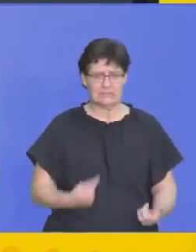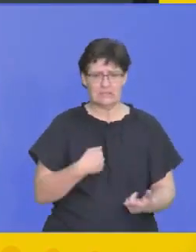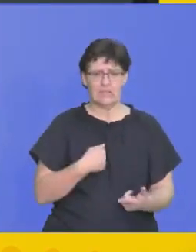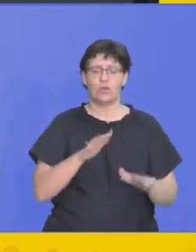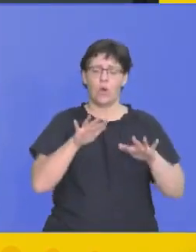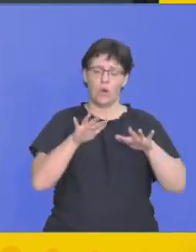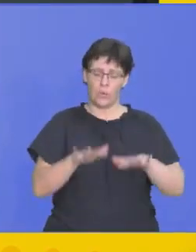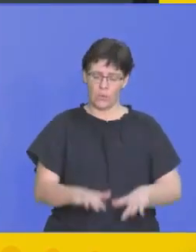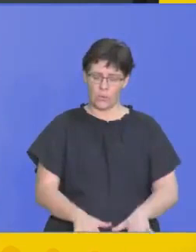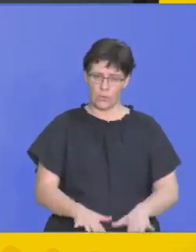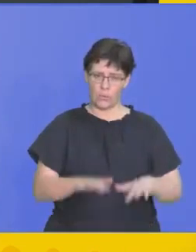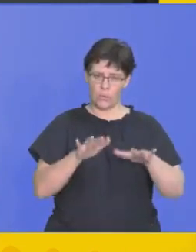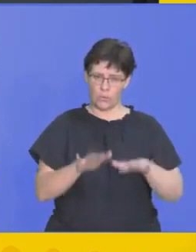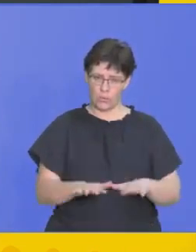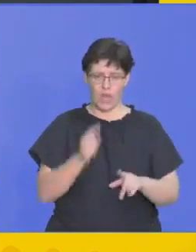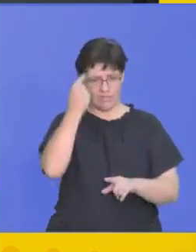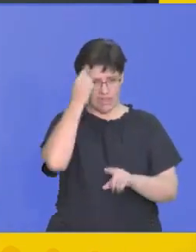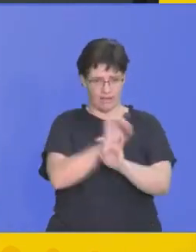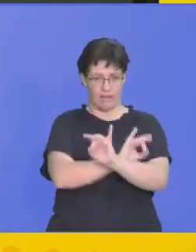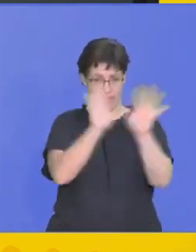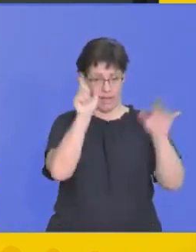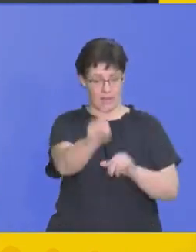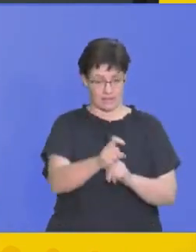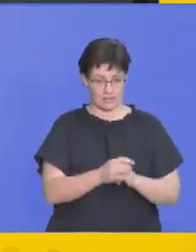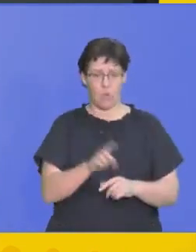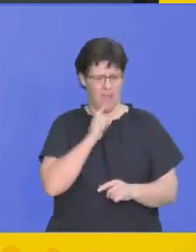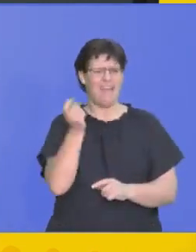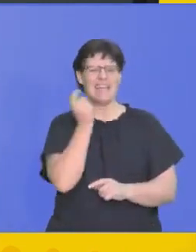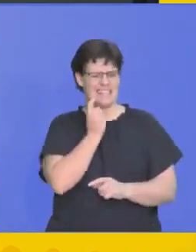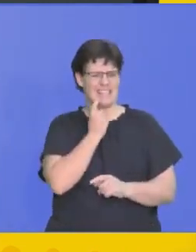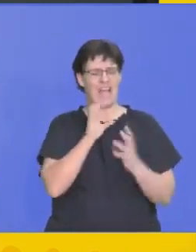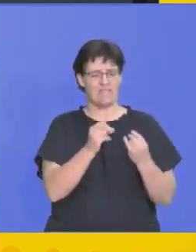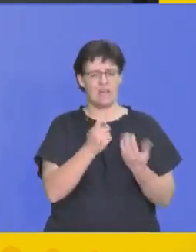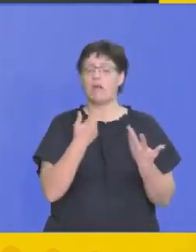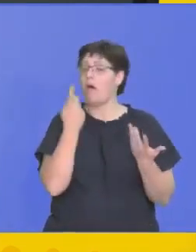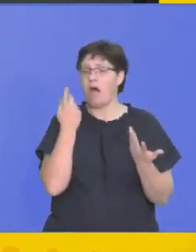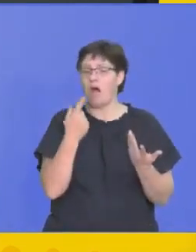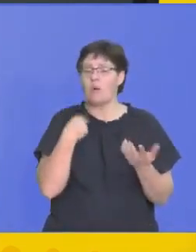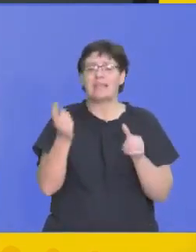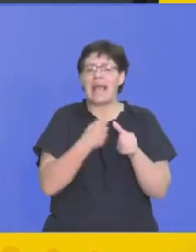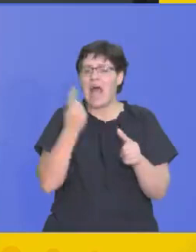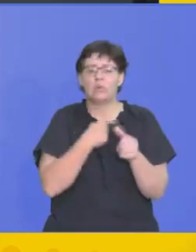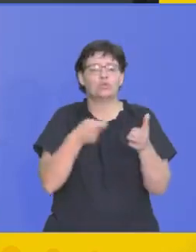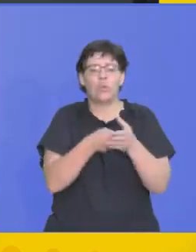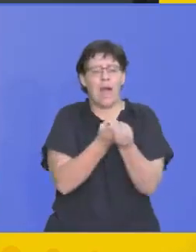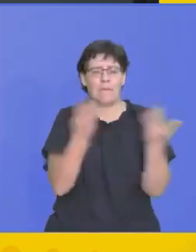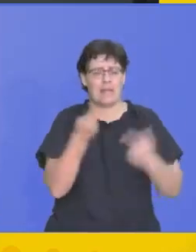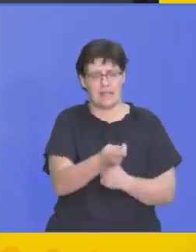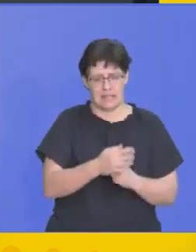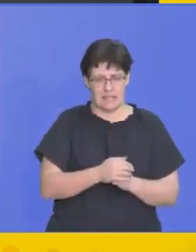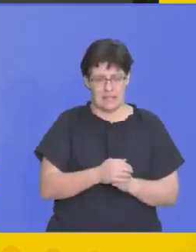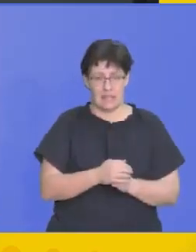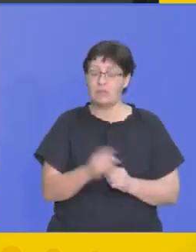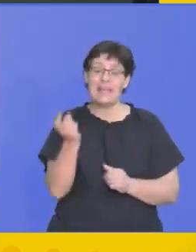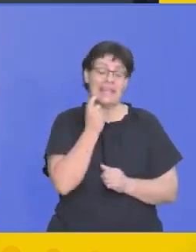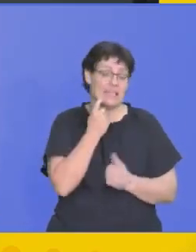to just calm down and think clearly, because it really is quite an easy question. We literally need to count the shops. And